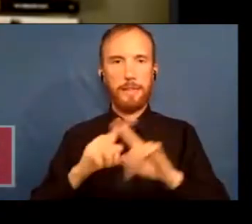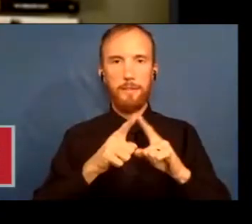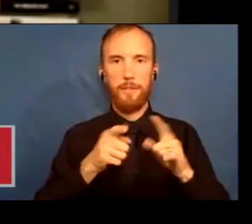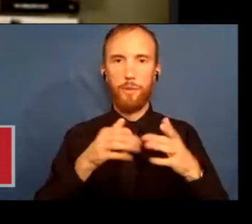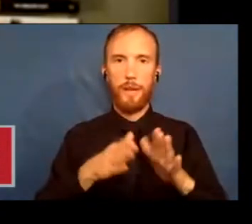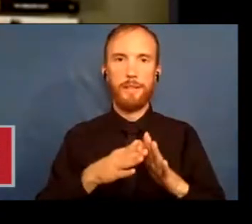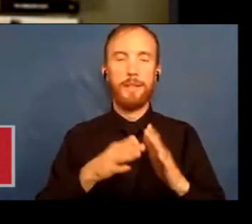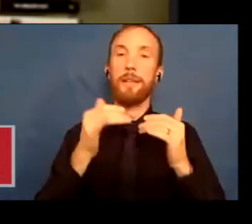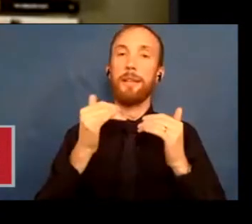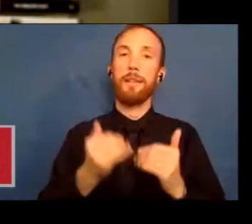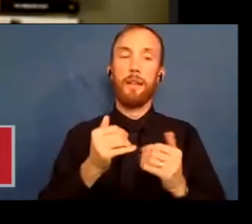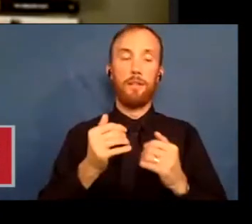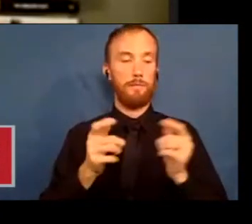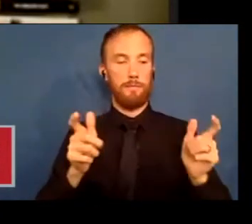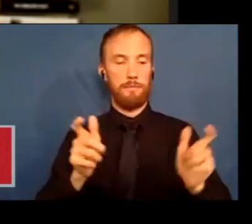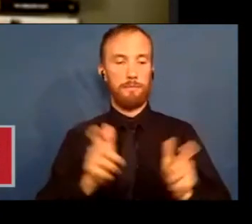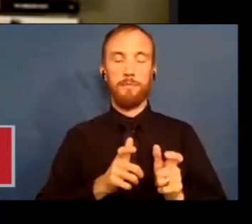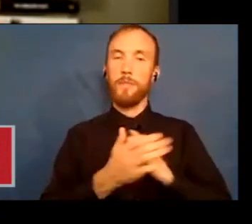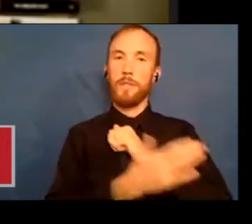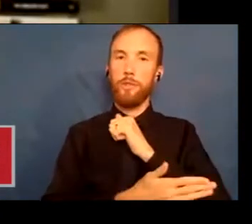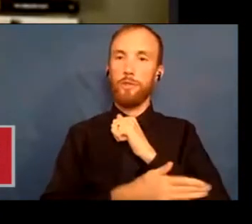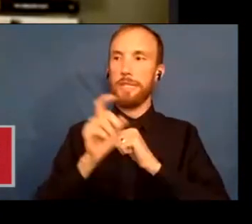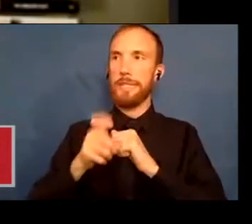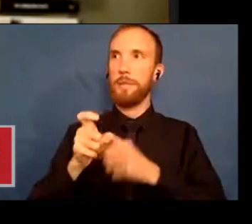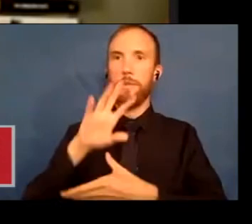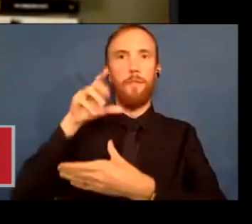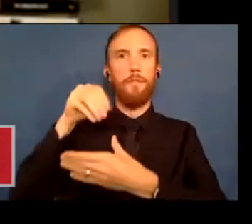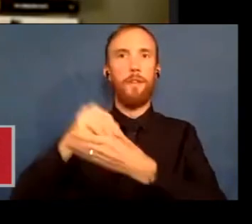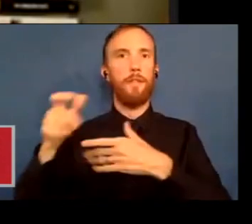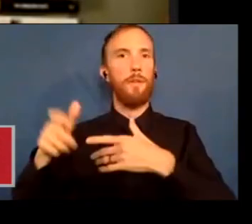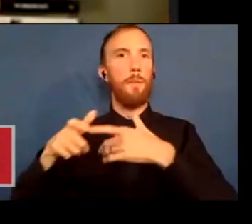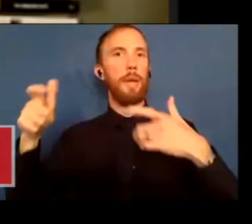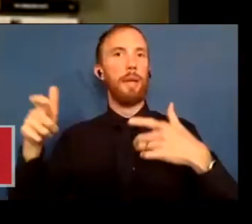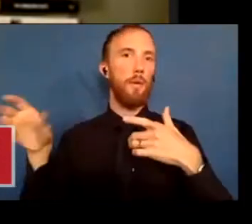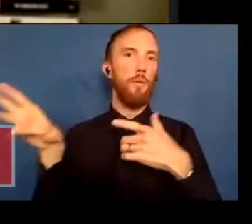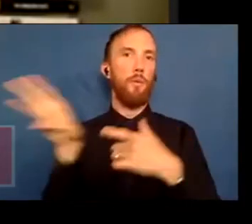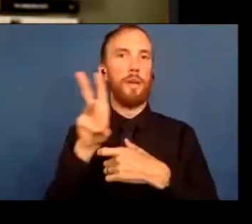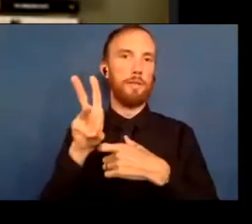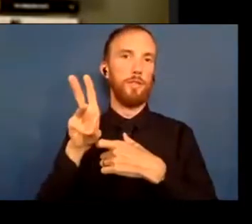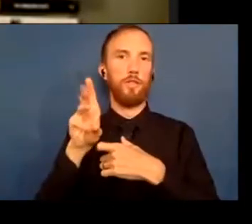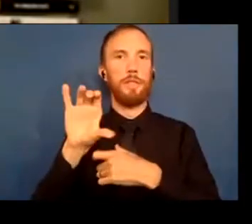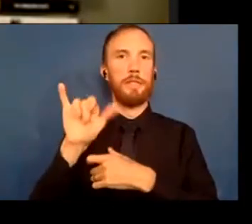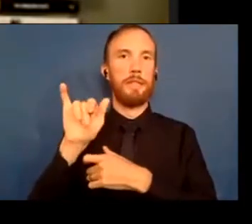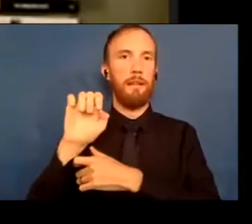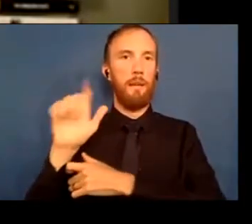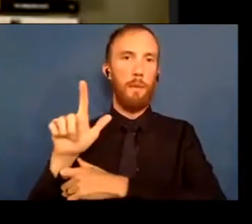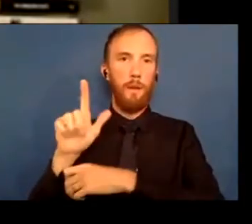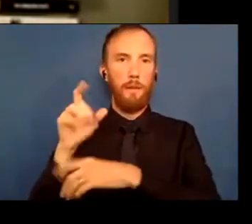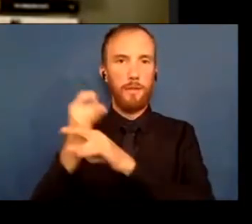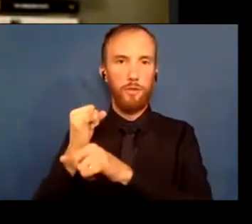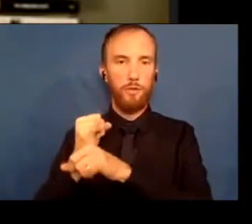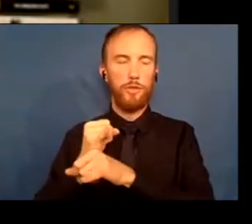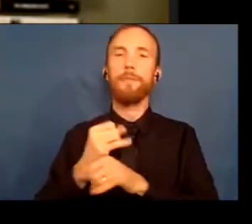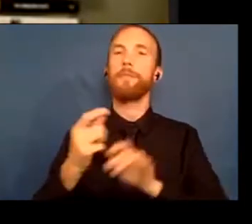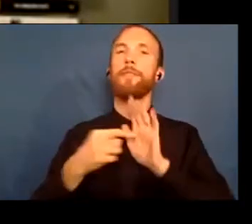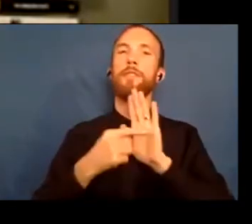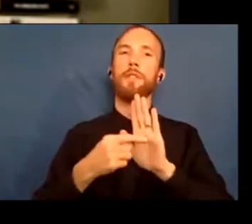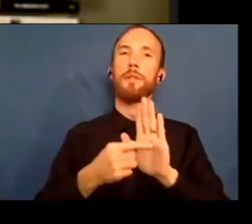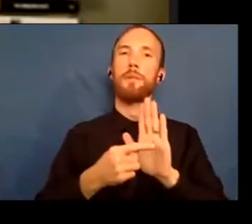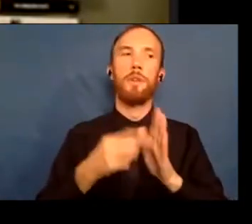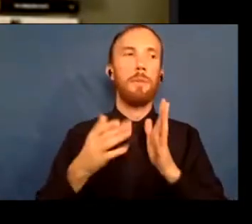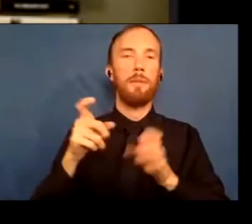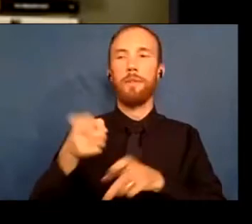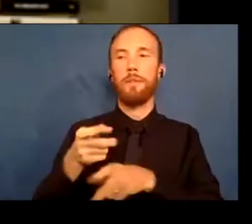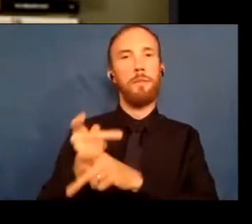capital institutions. You know, for instance, you have to borrow through commercial markets that